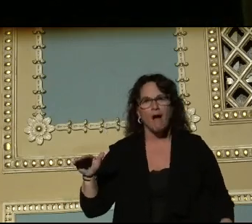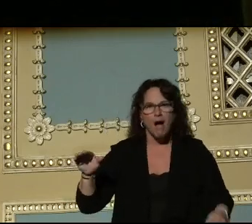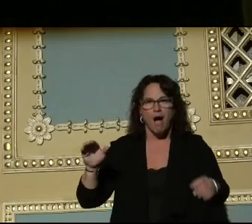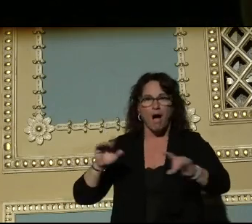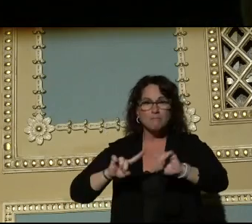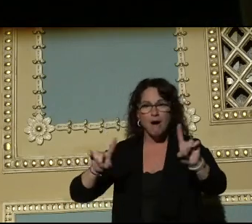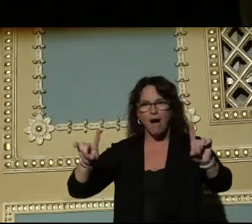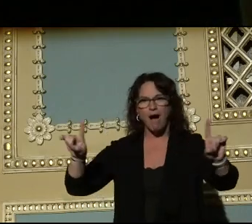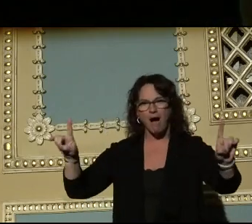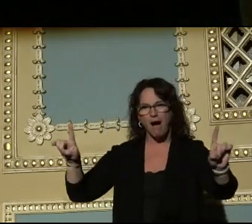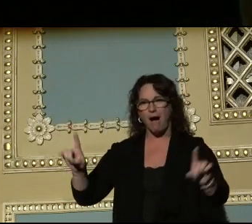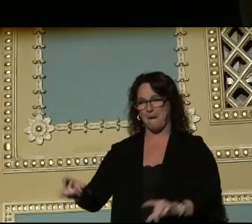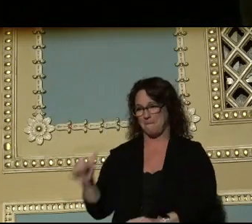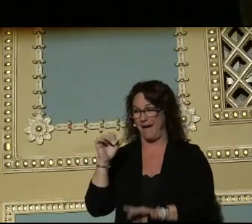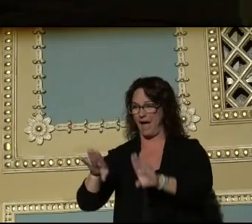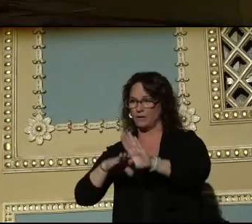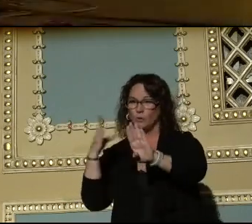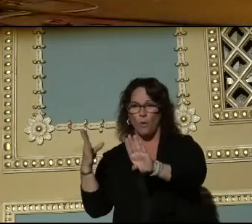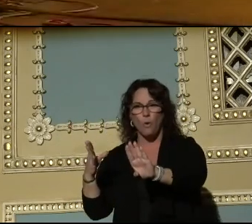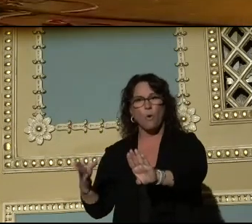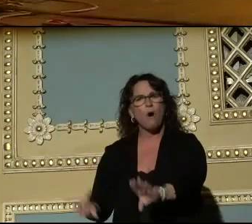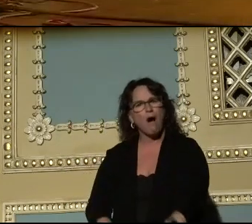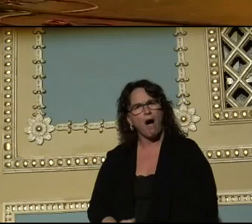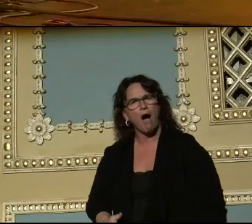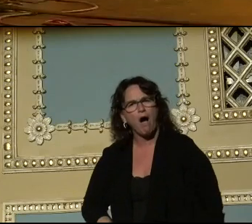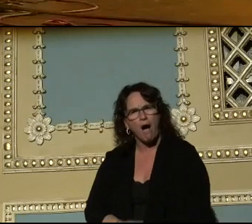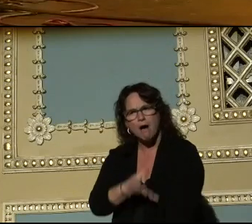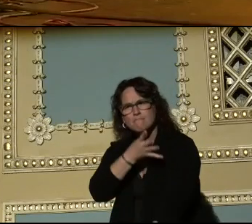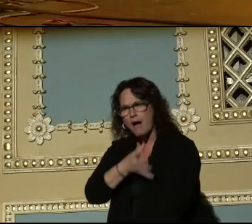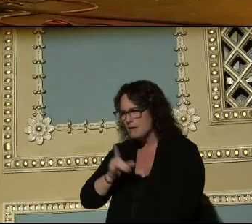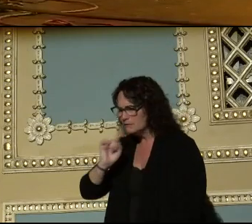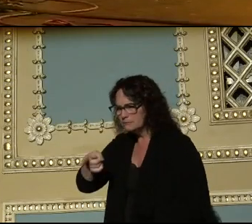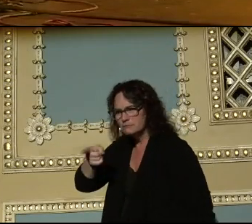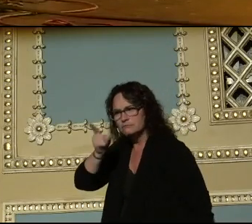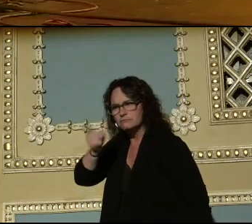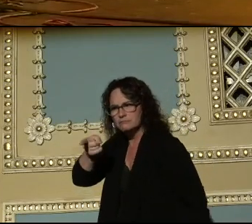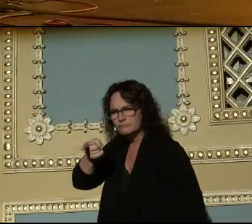At the back door, boy, I told you not to go outside.